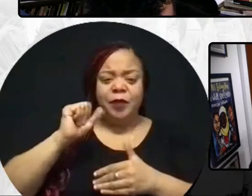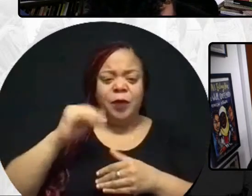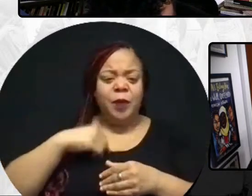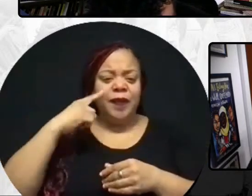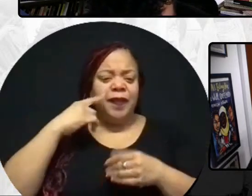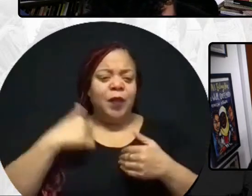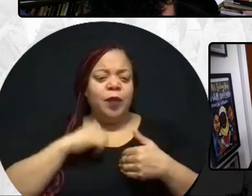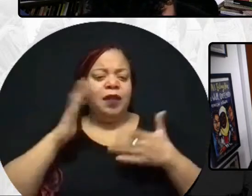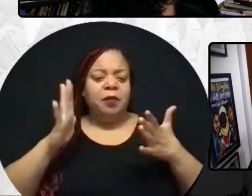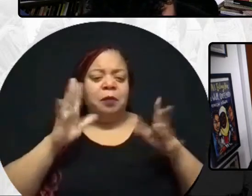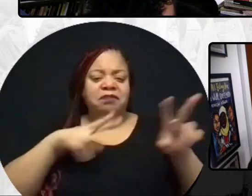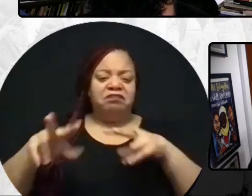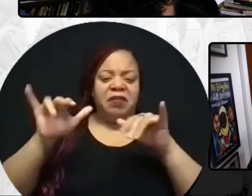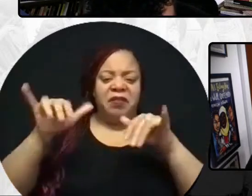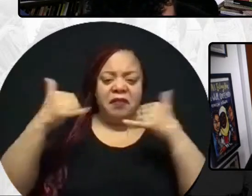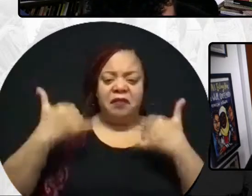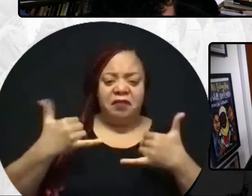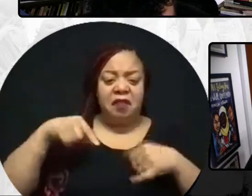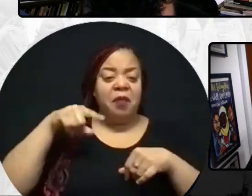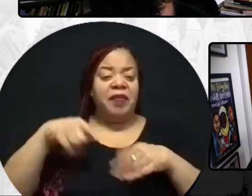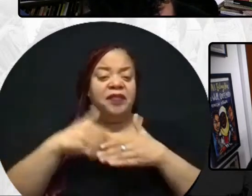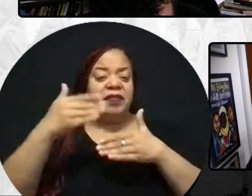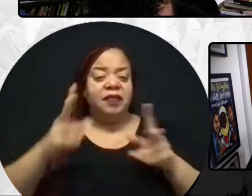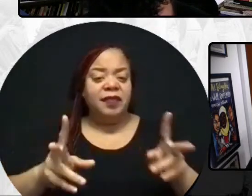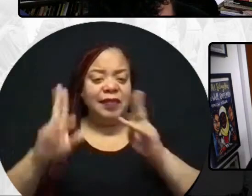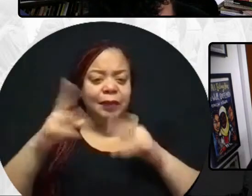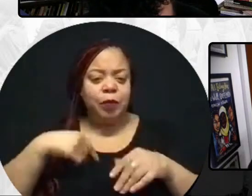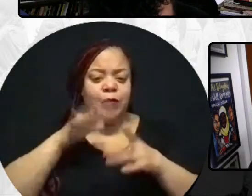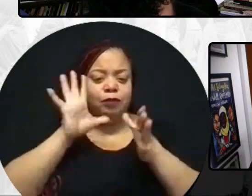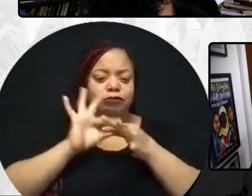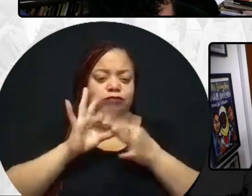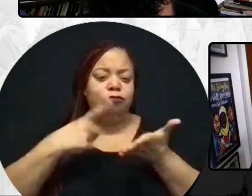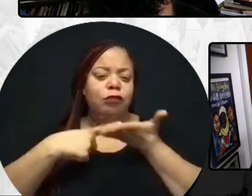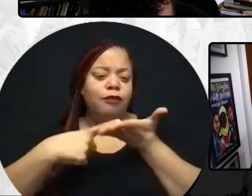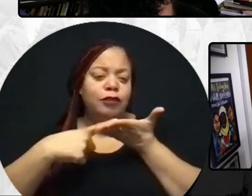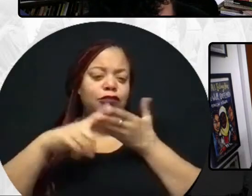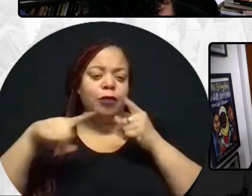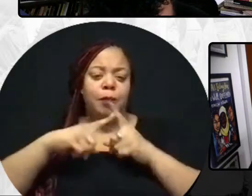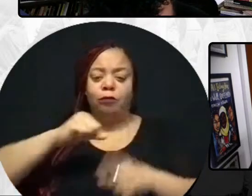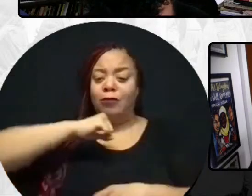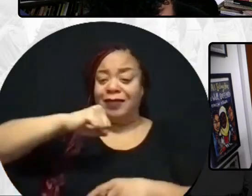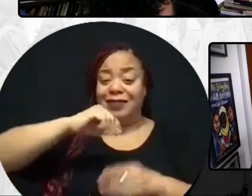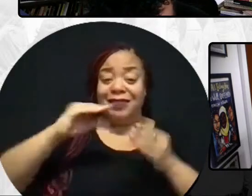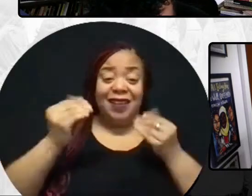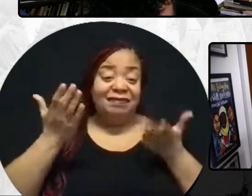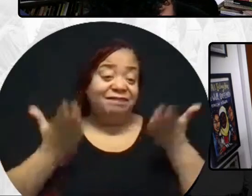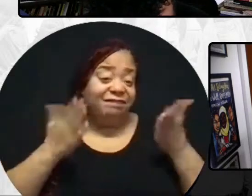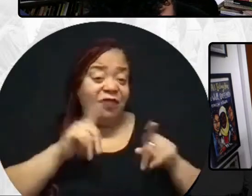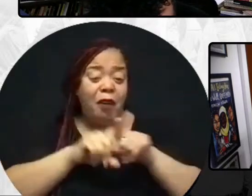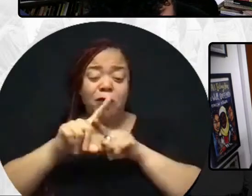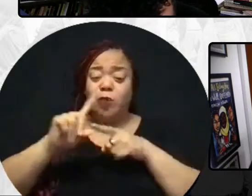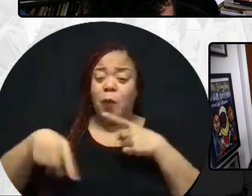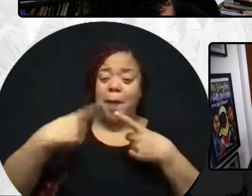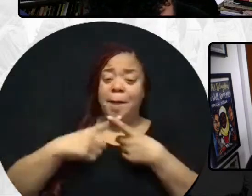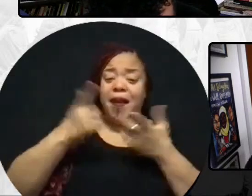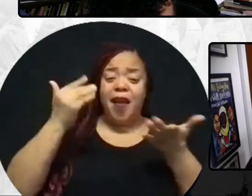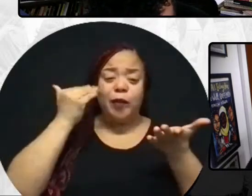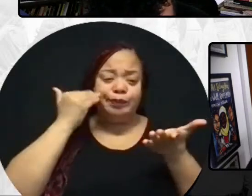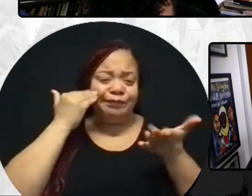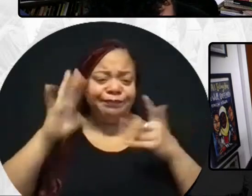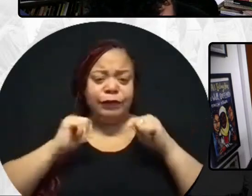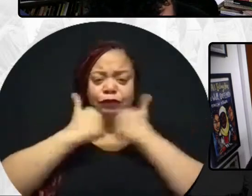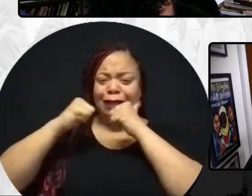of doing this work around the environment and the planet in the free world, and sort of how, like free